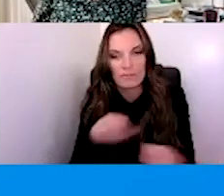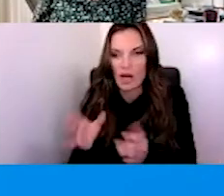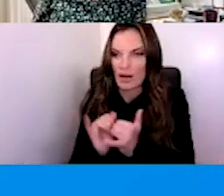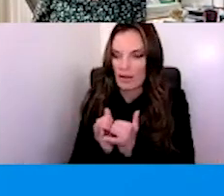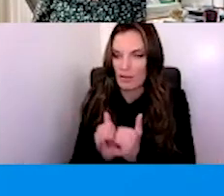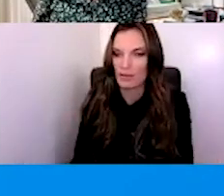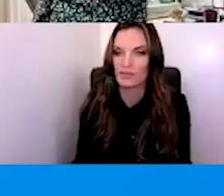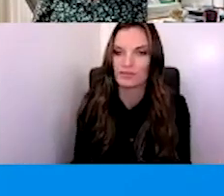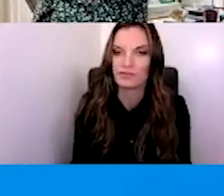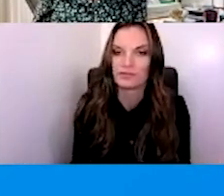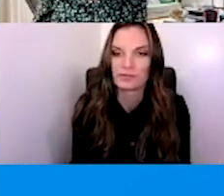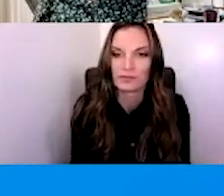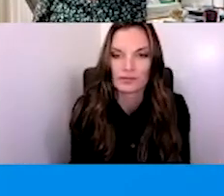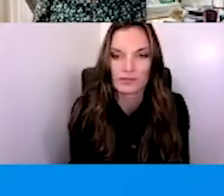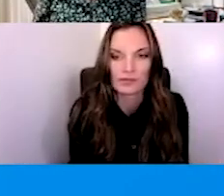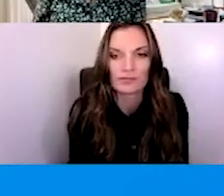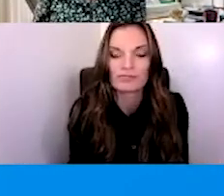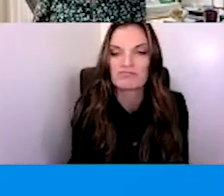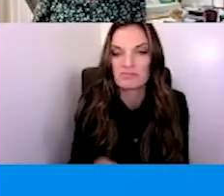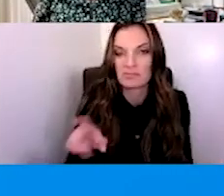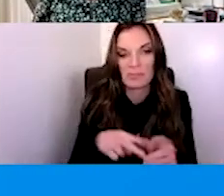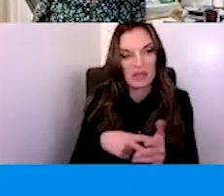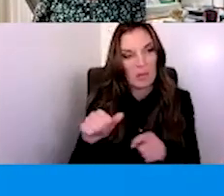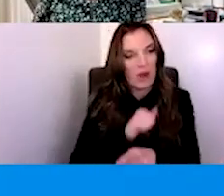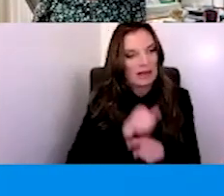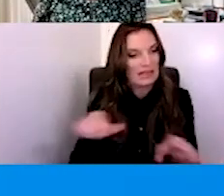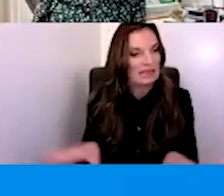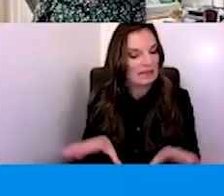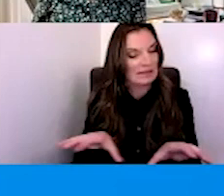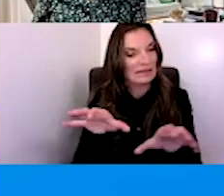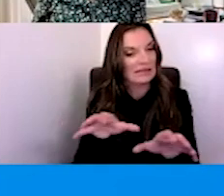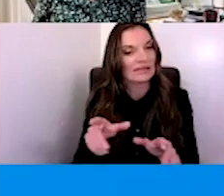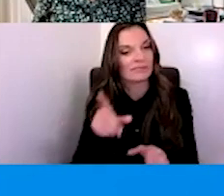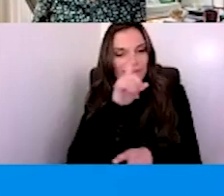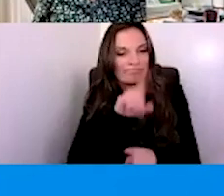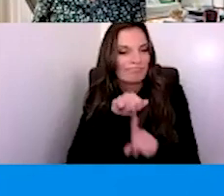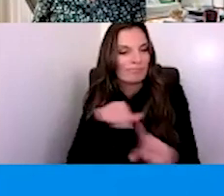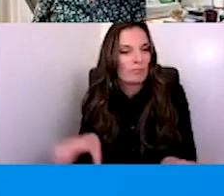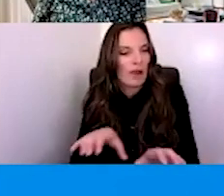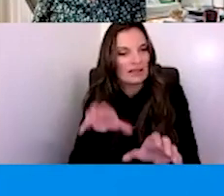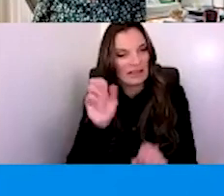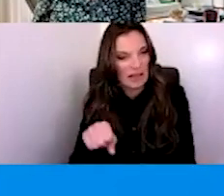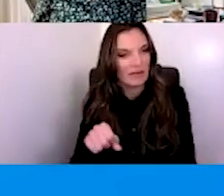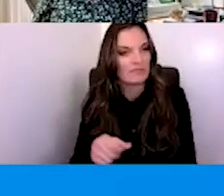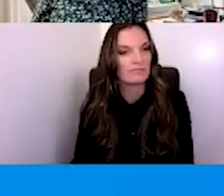Um, and so role playing, asking for help, explaining needs is all part of this.